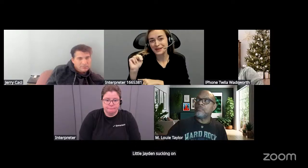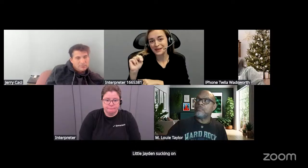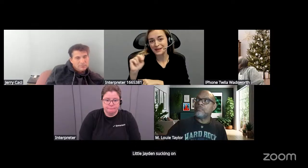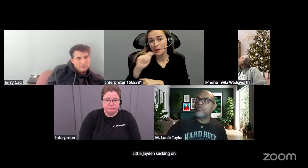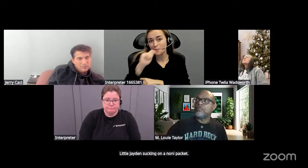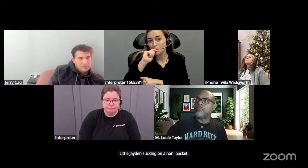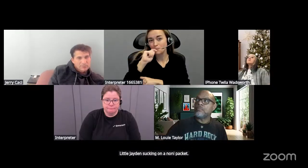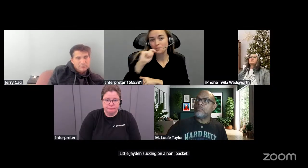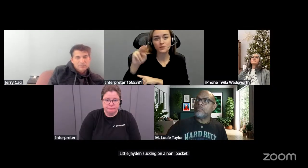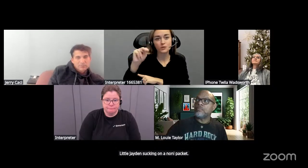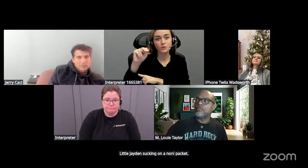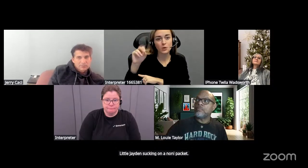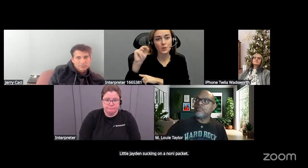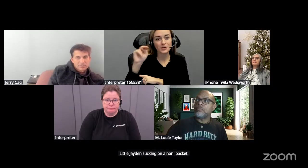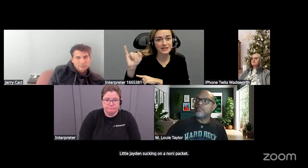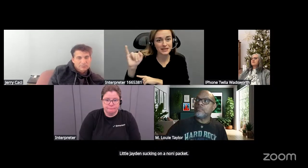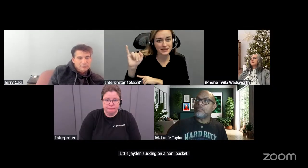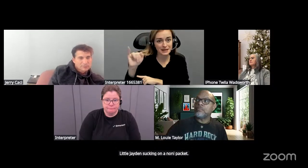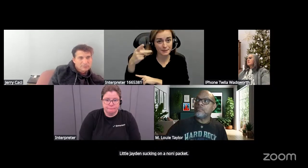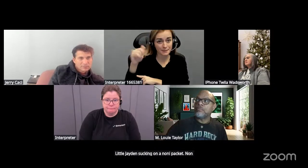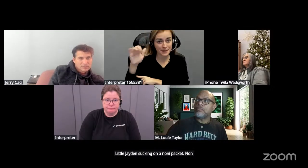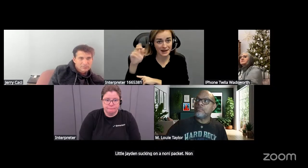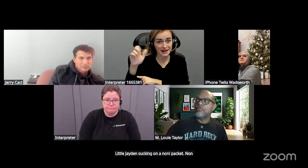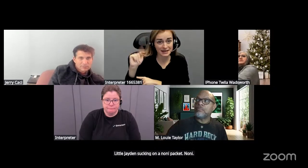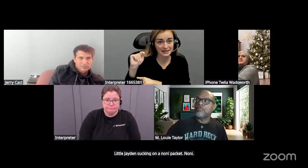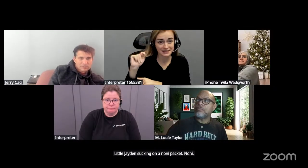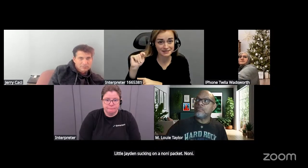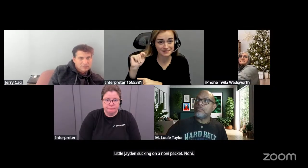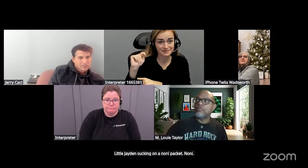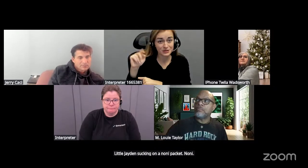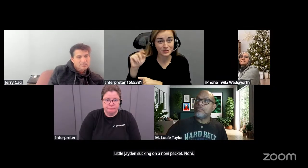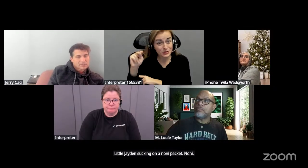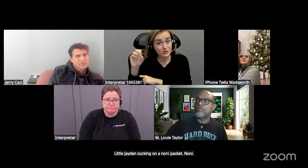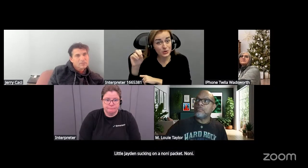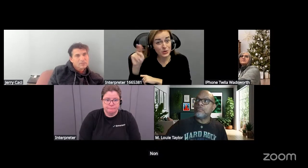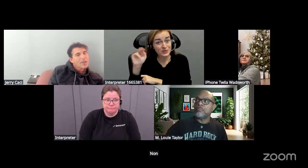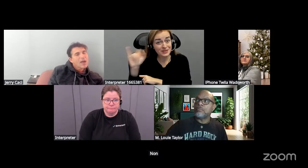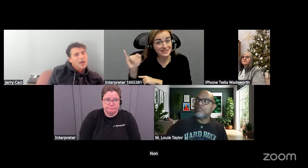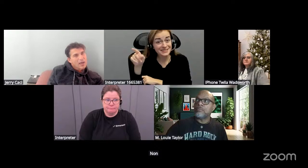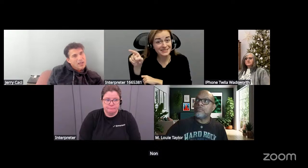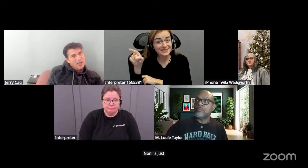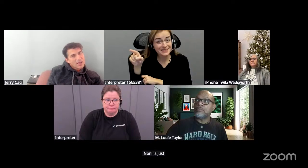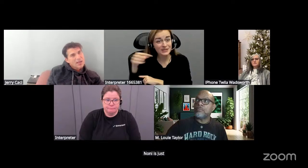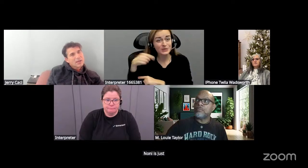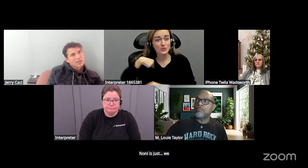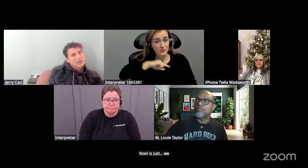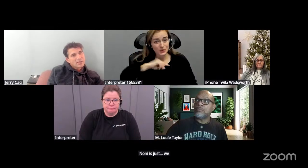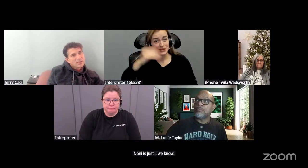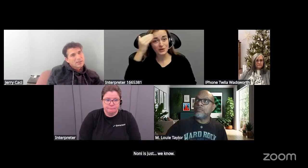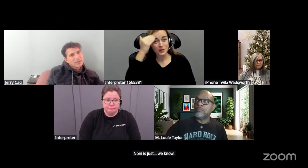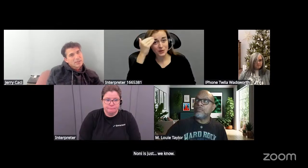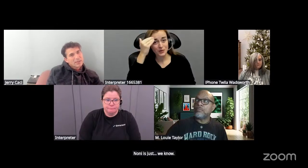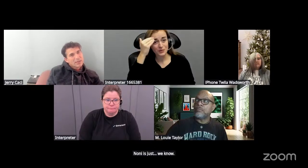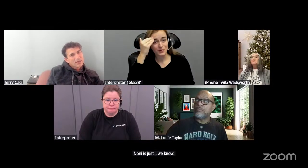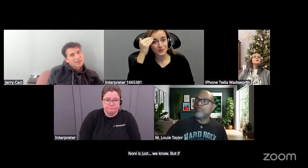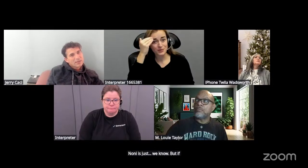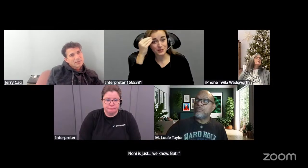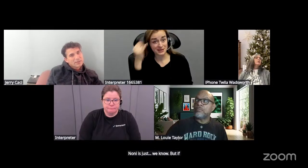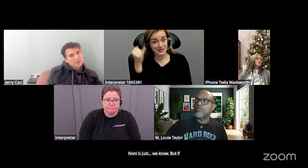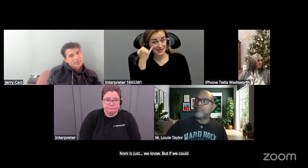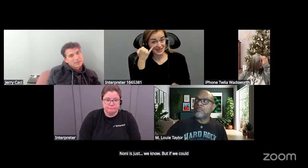packet. Noni, noni is just we know, but if we could